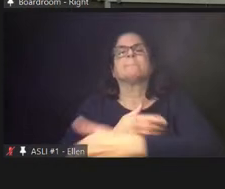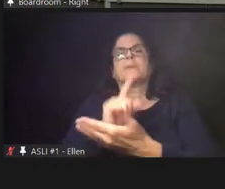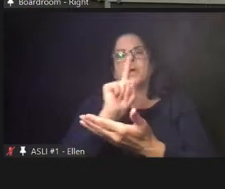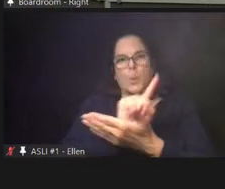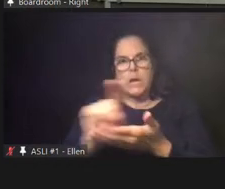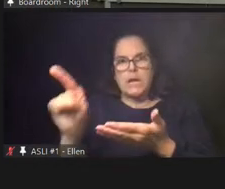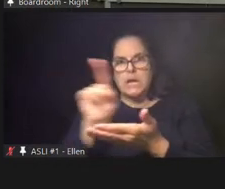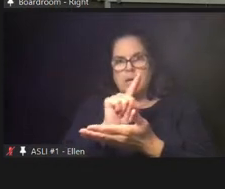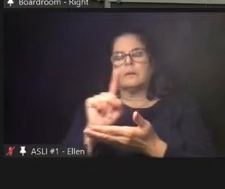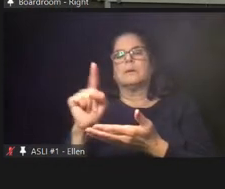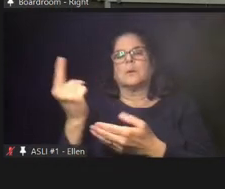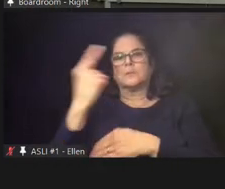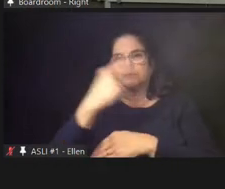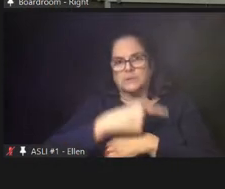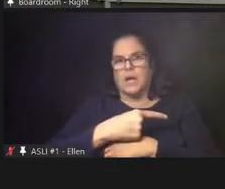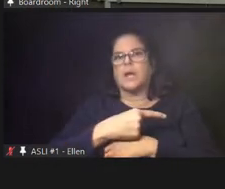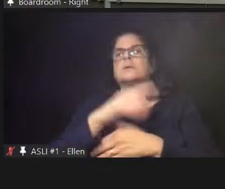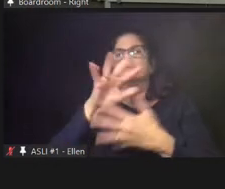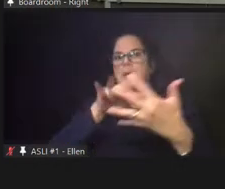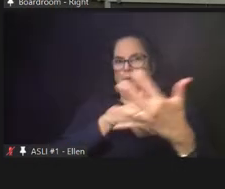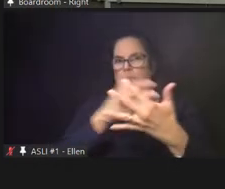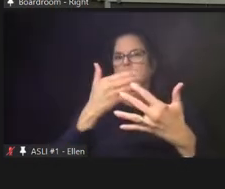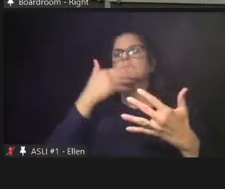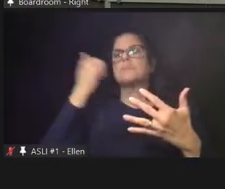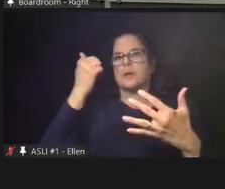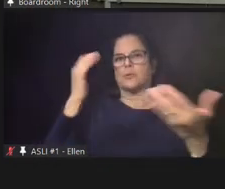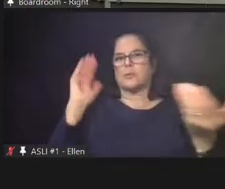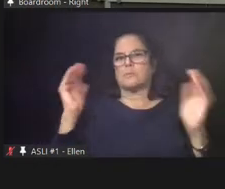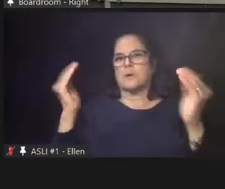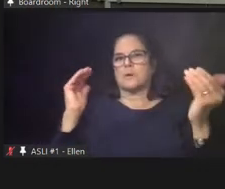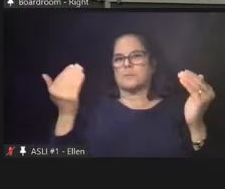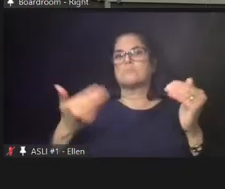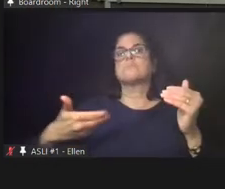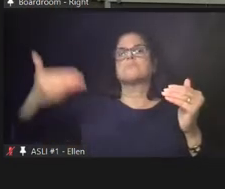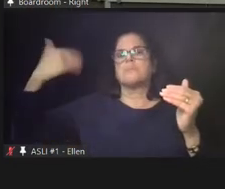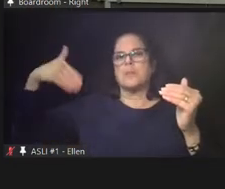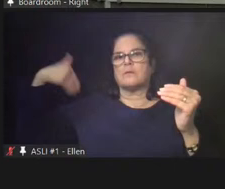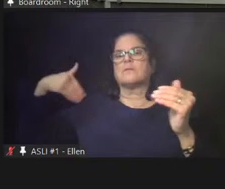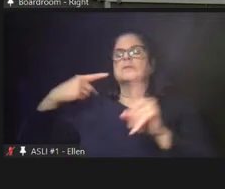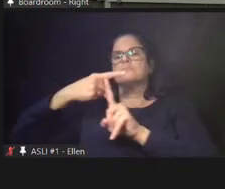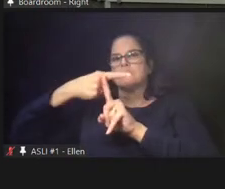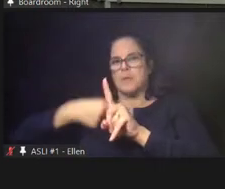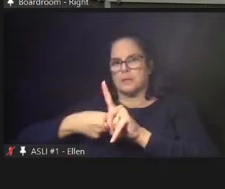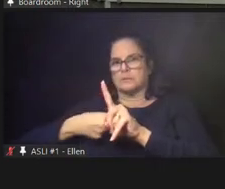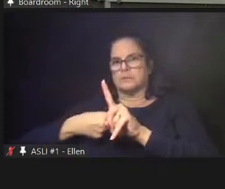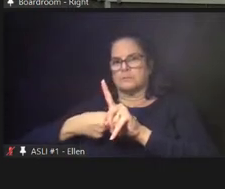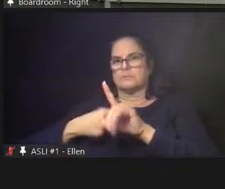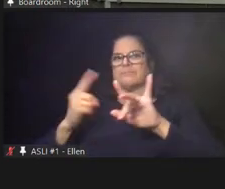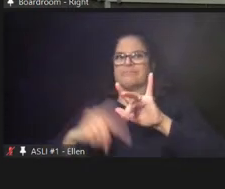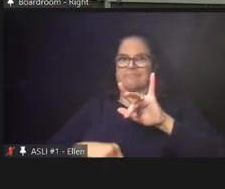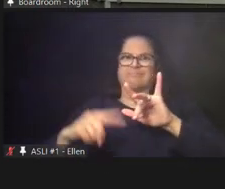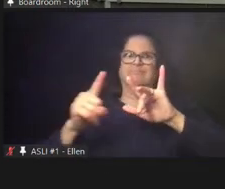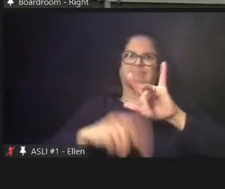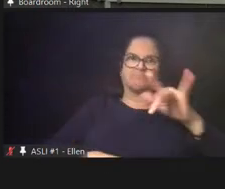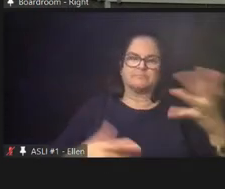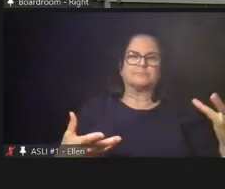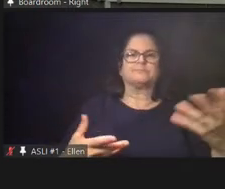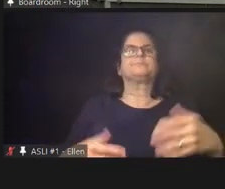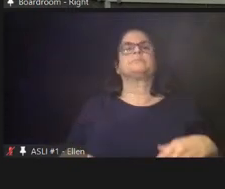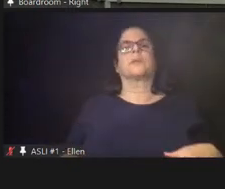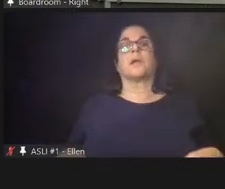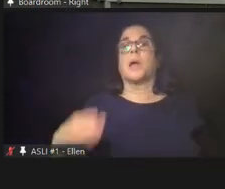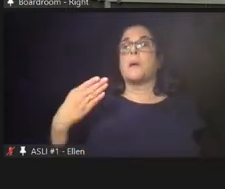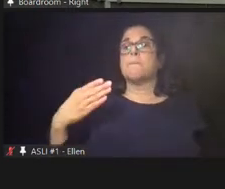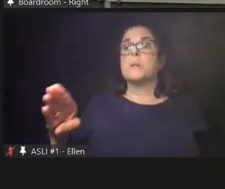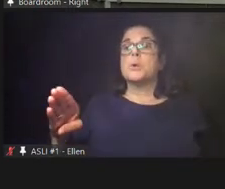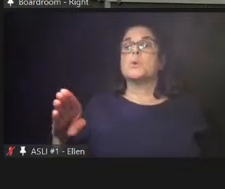delivered compared to previous months, reductions in large gaps of service. But while service has improved in many areas, the Blue Line and